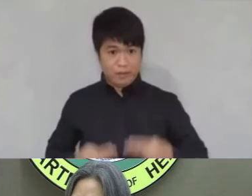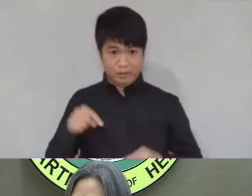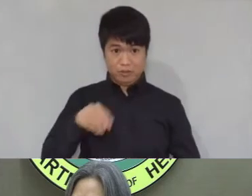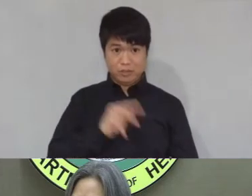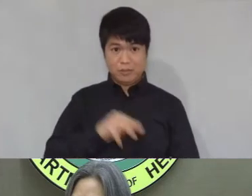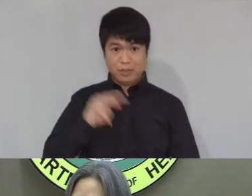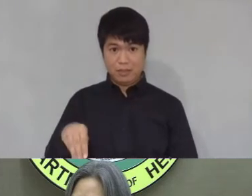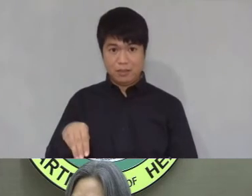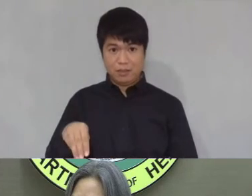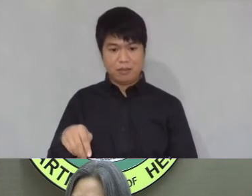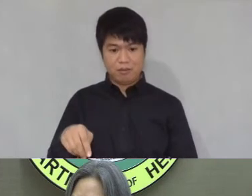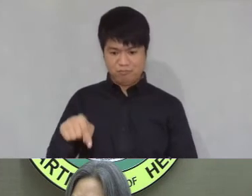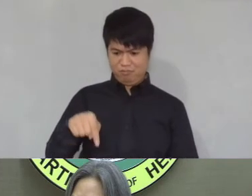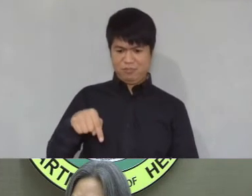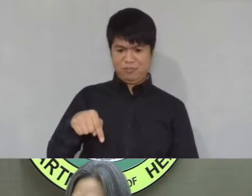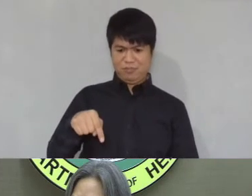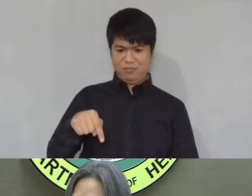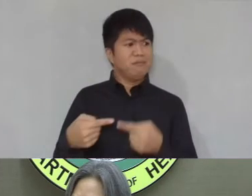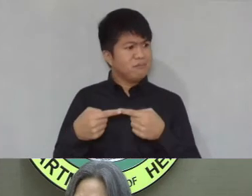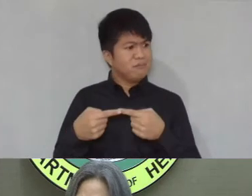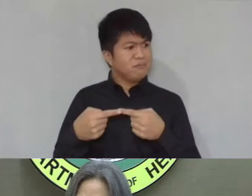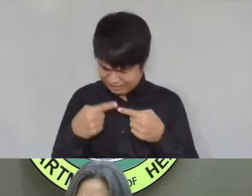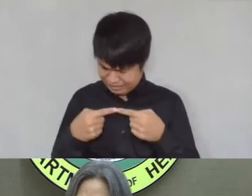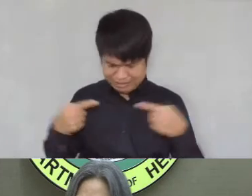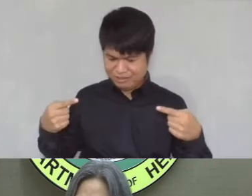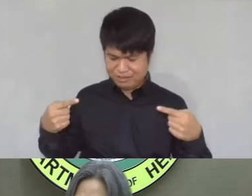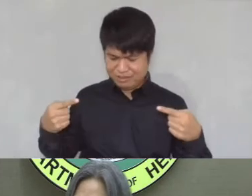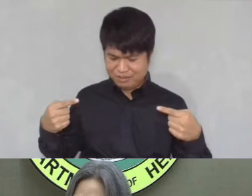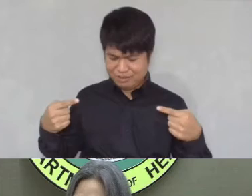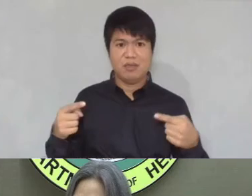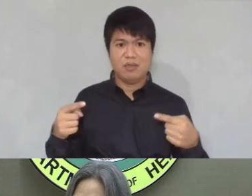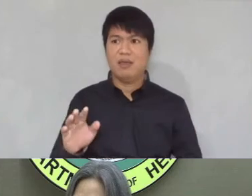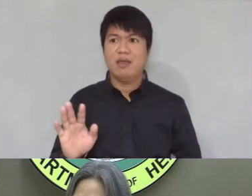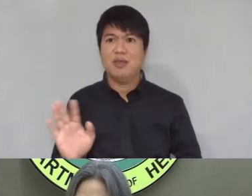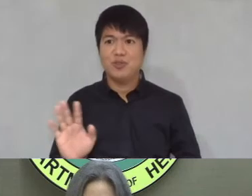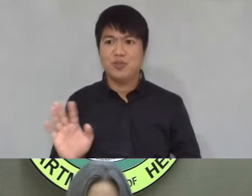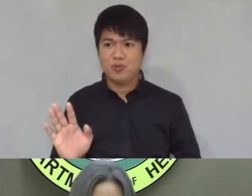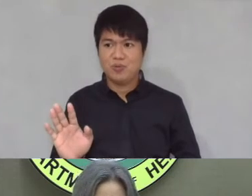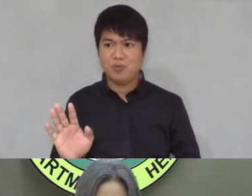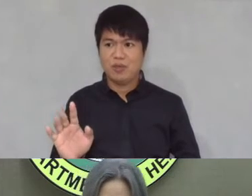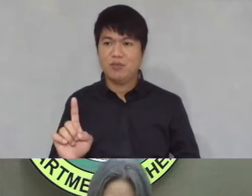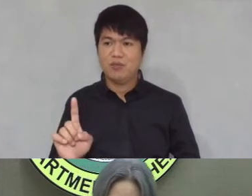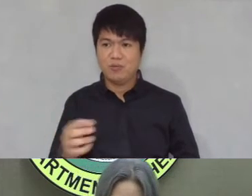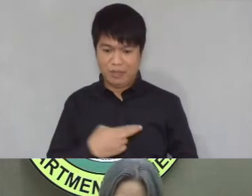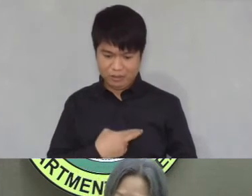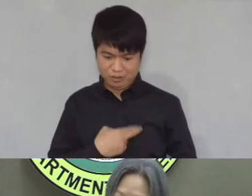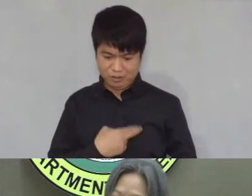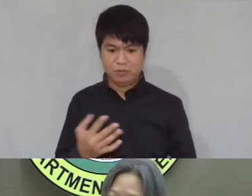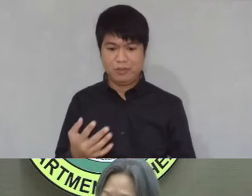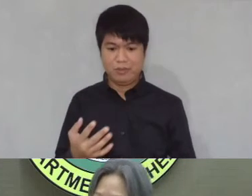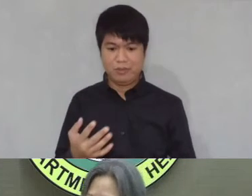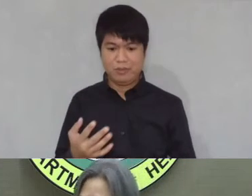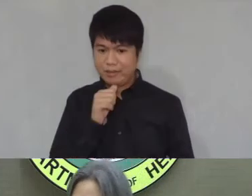po, pero nangunguna ang disagree. What are your thoughts about this? There is no need for additional licensing